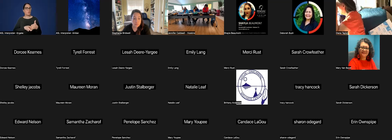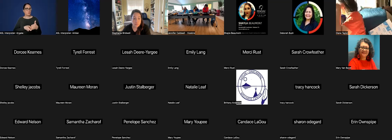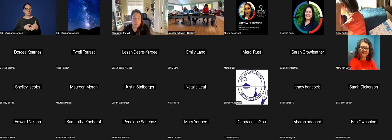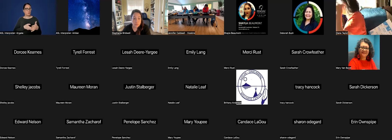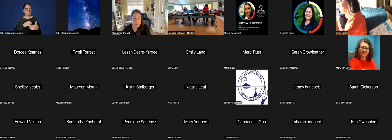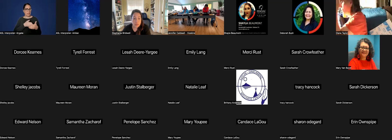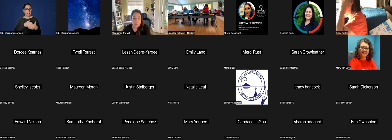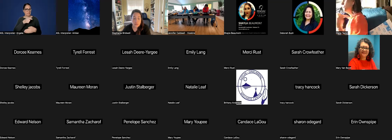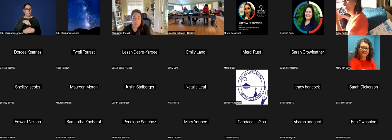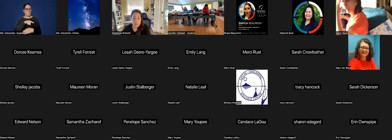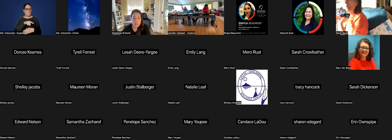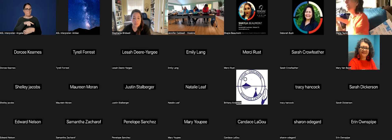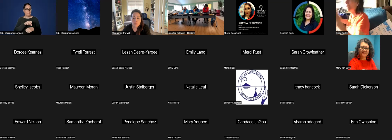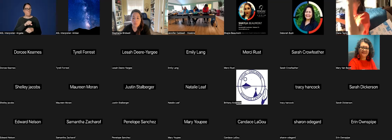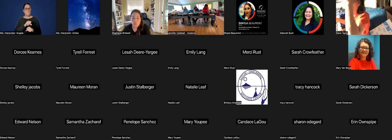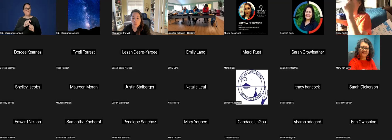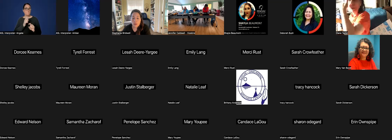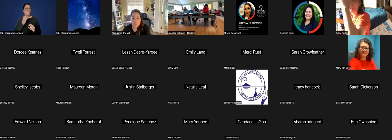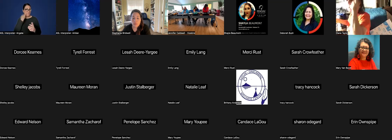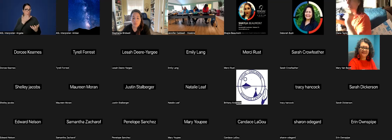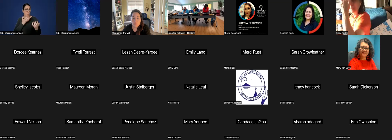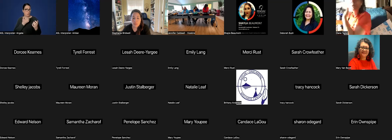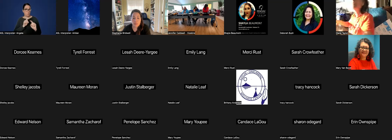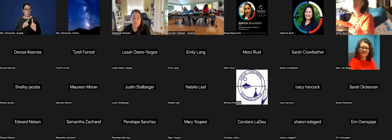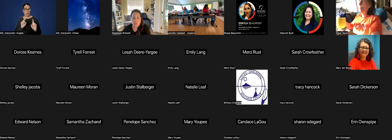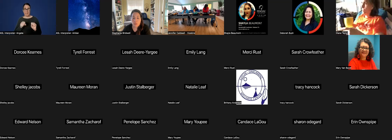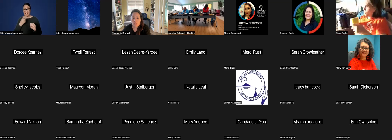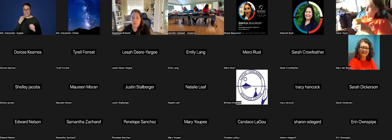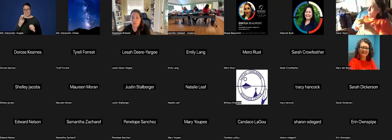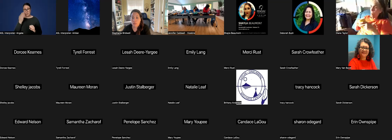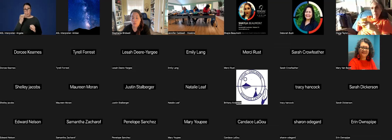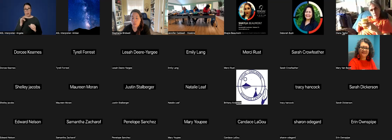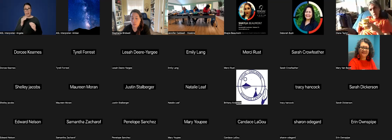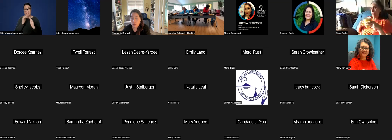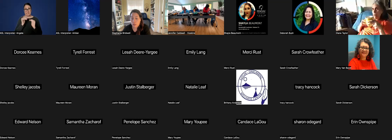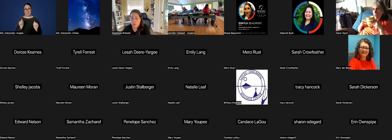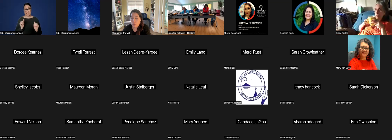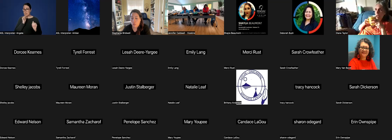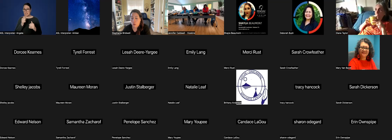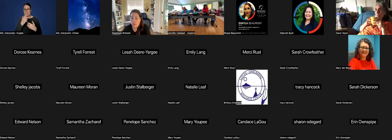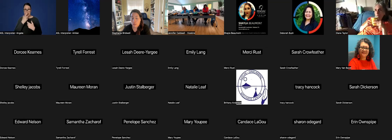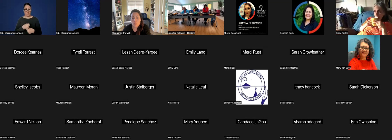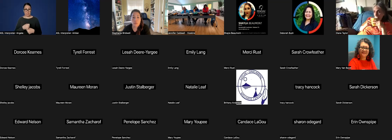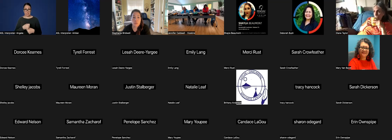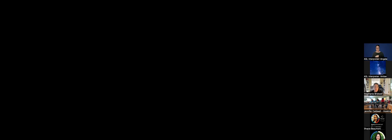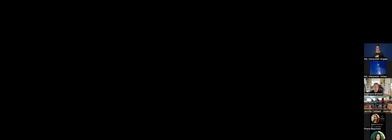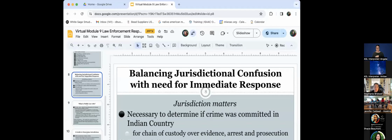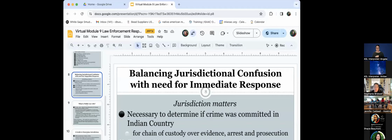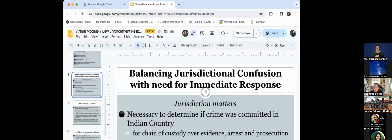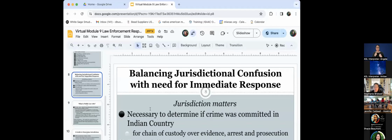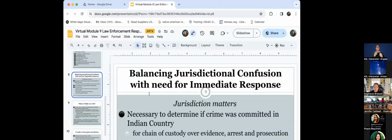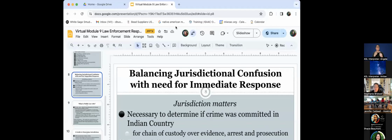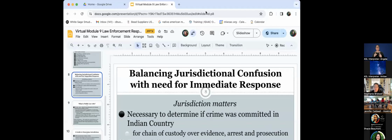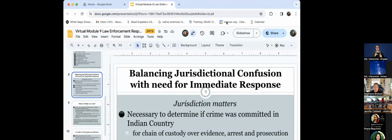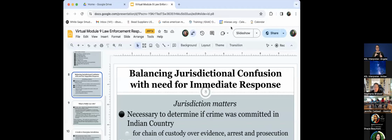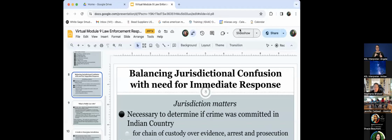I can definitely see why this system is not trusted and why a lot of people choose to